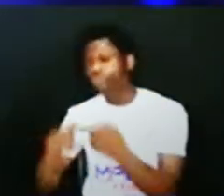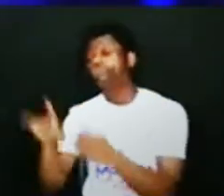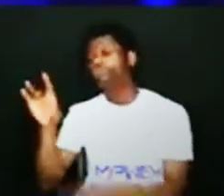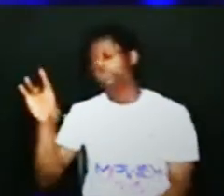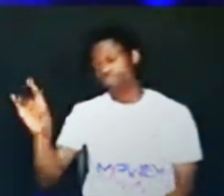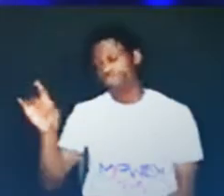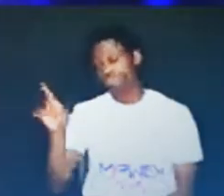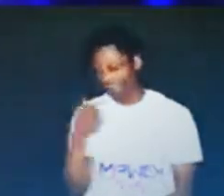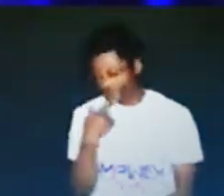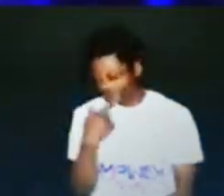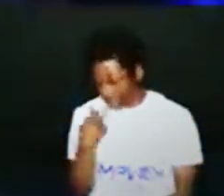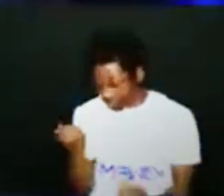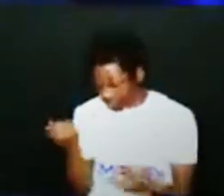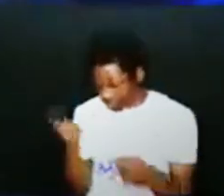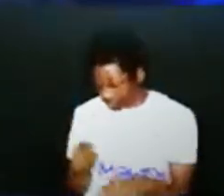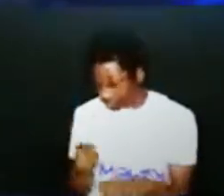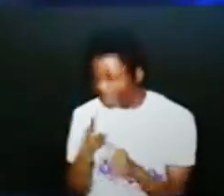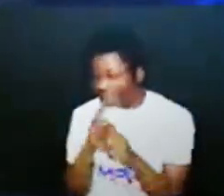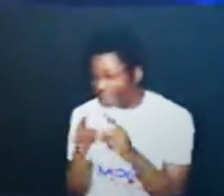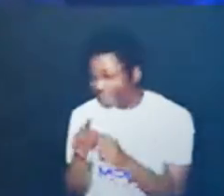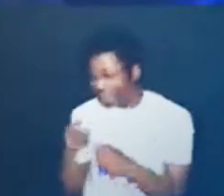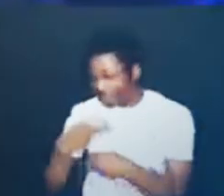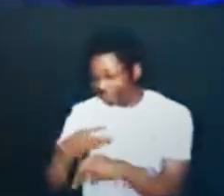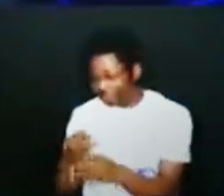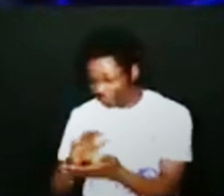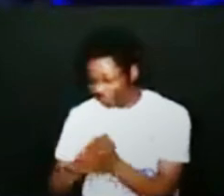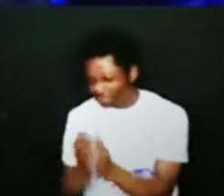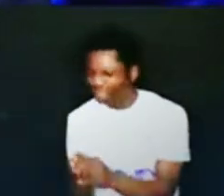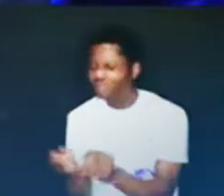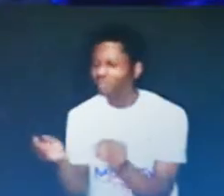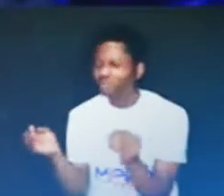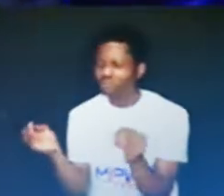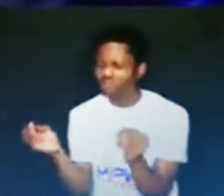the more. Okay, people